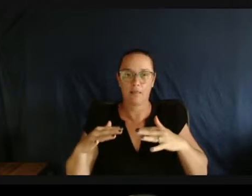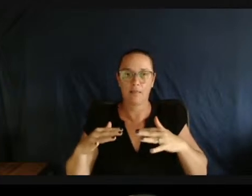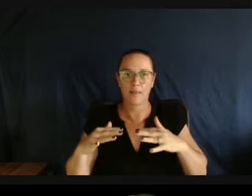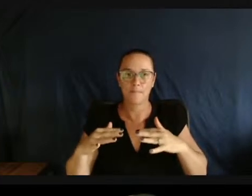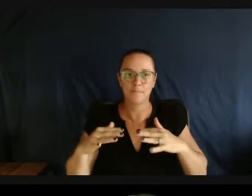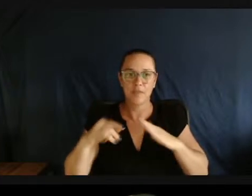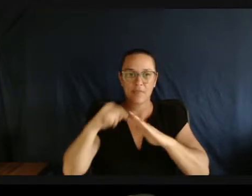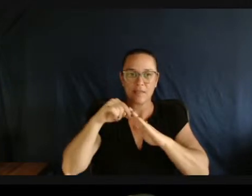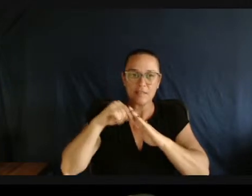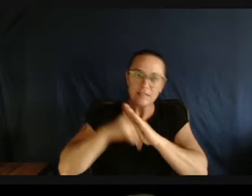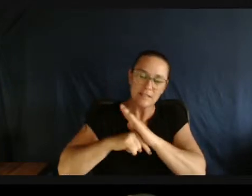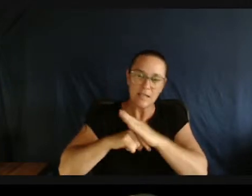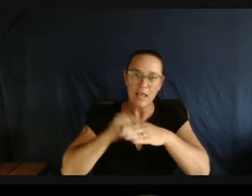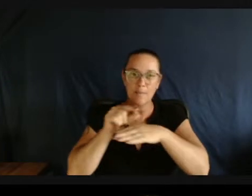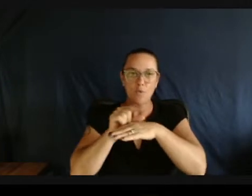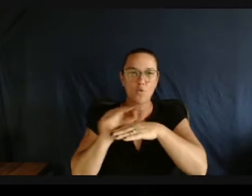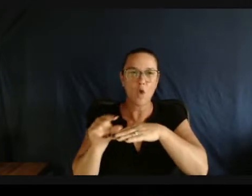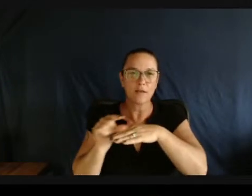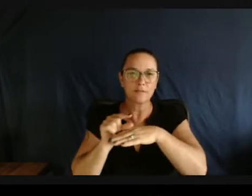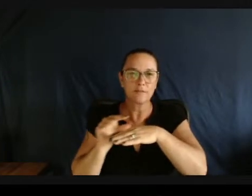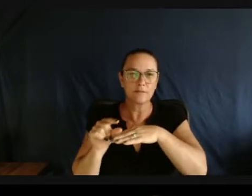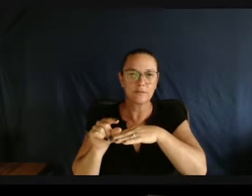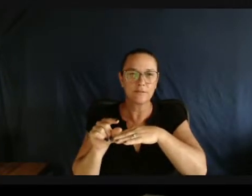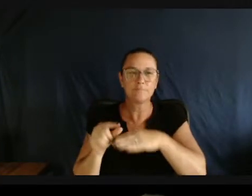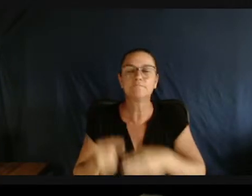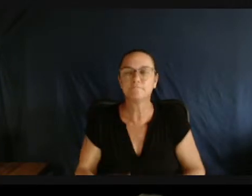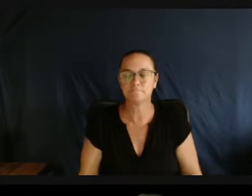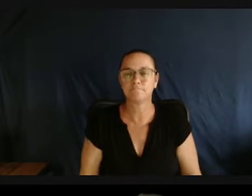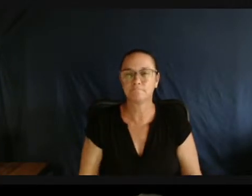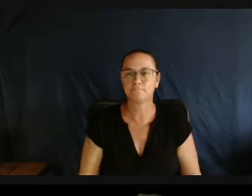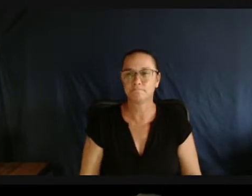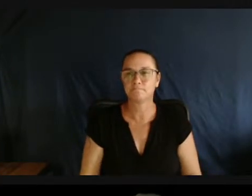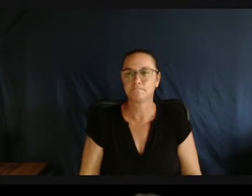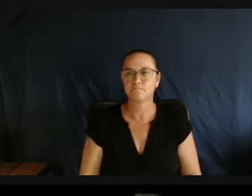deep crust and mantle underneath the island here.